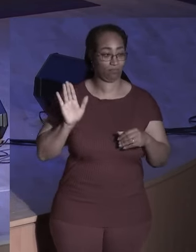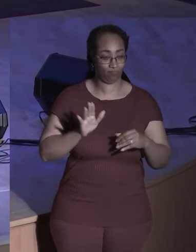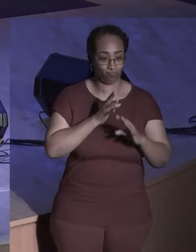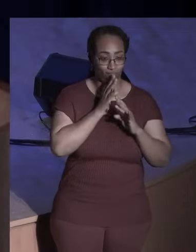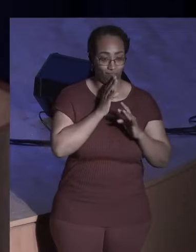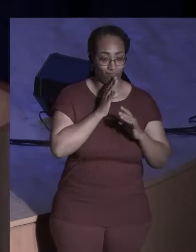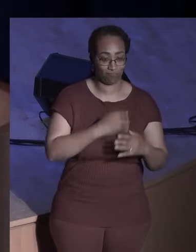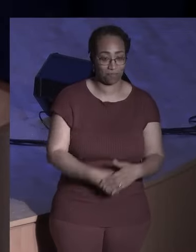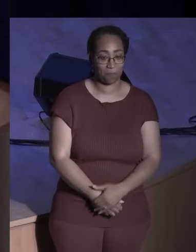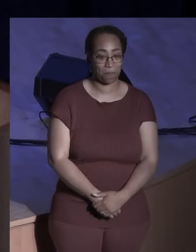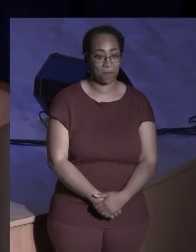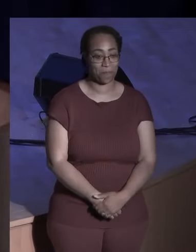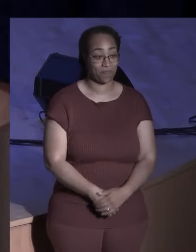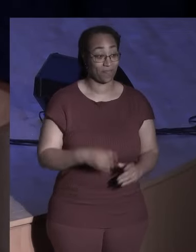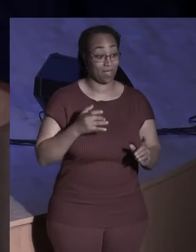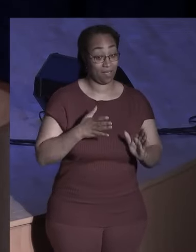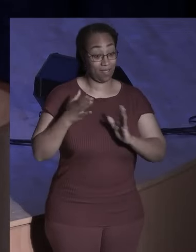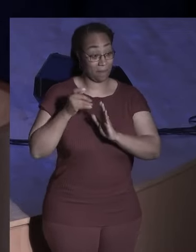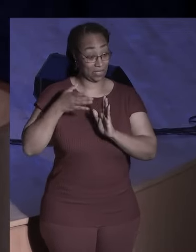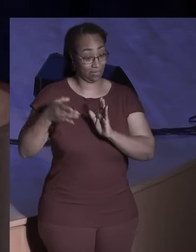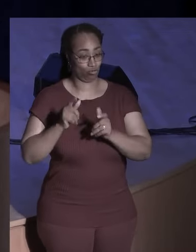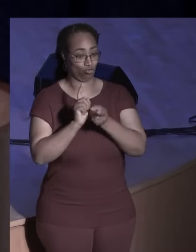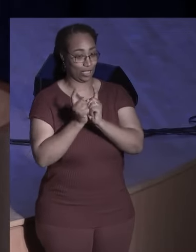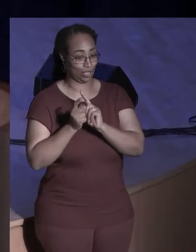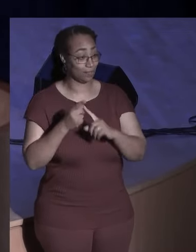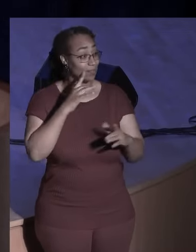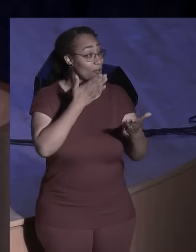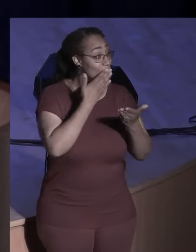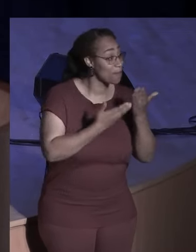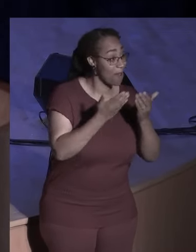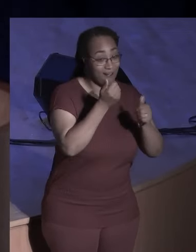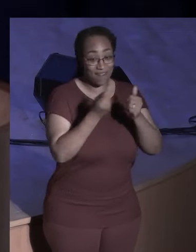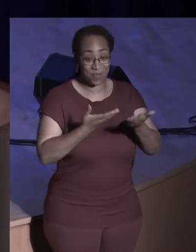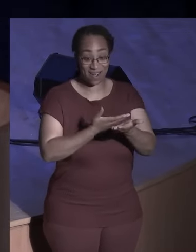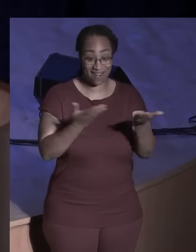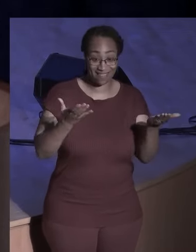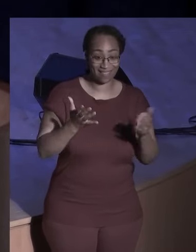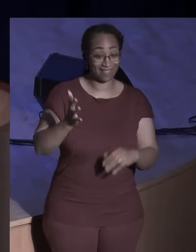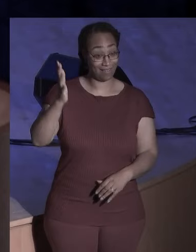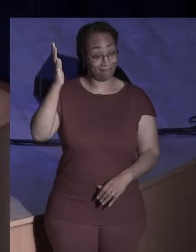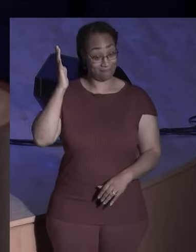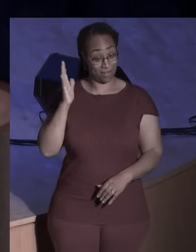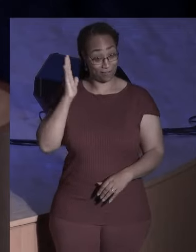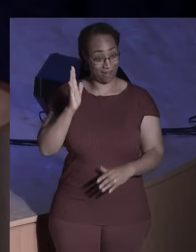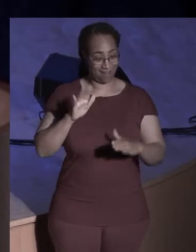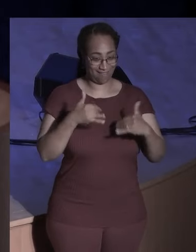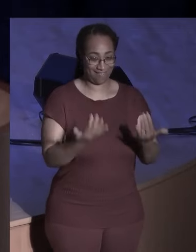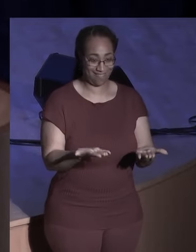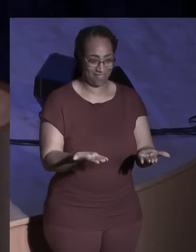day to everyone, to your grandmothers, to everyone who's here, and thank you for joining us today. It's a pleasure to be